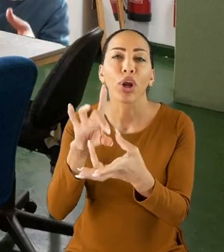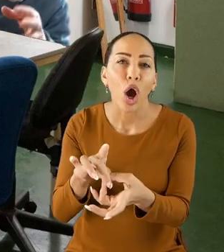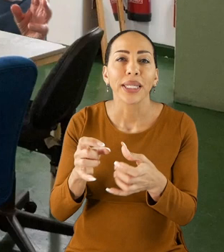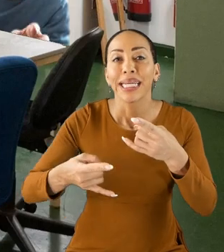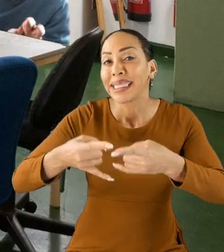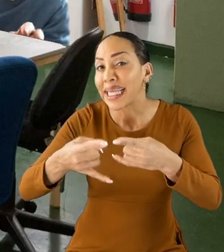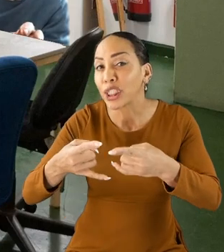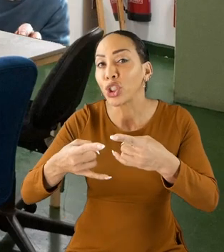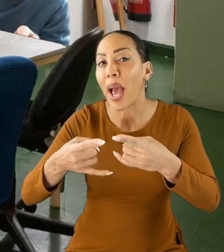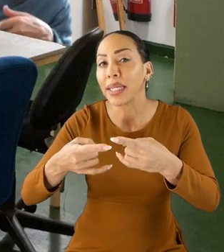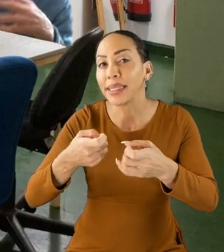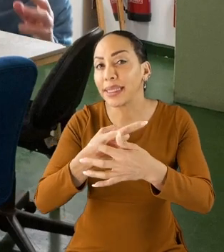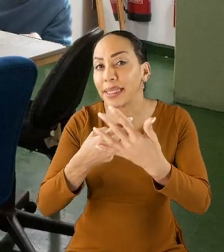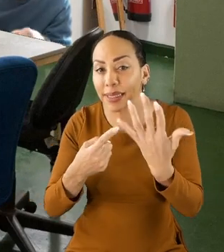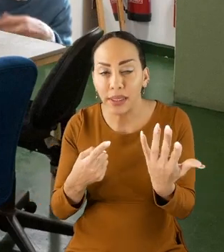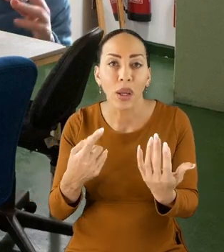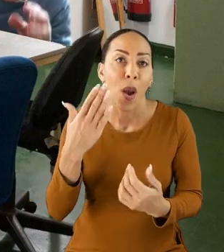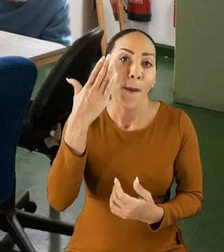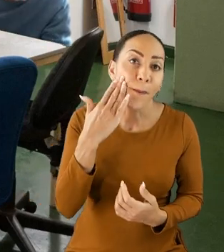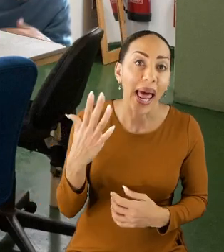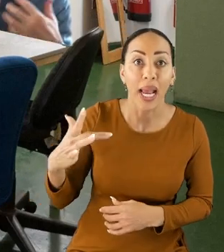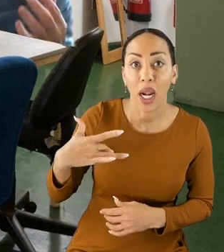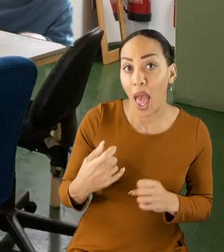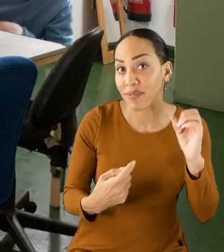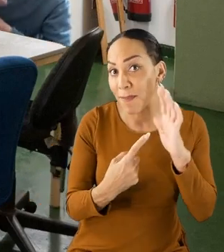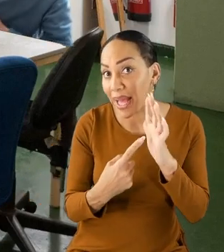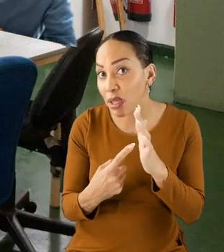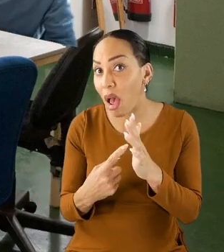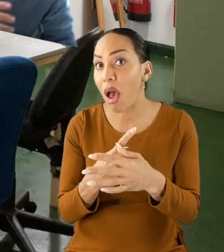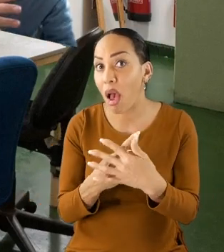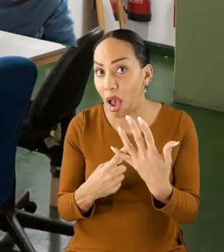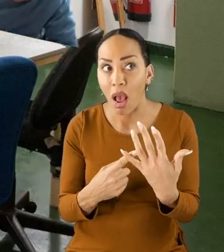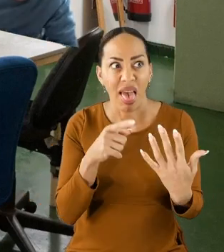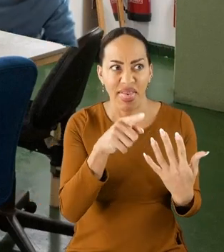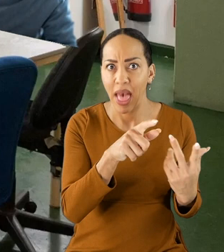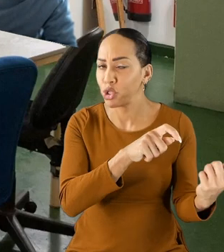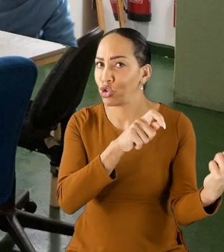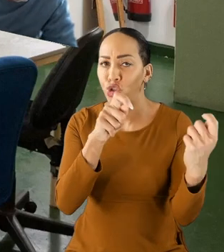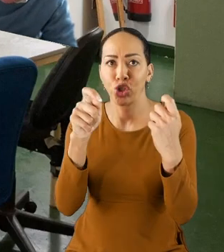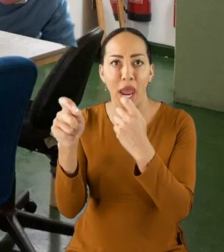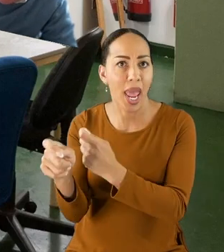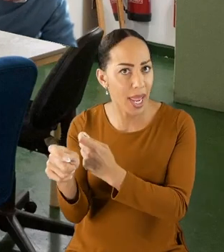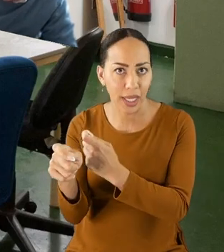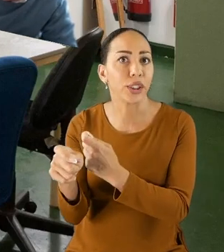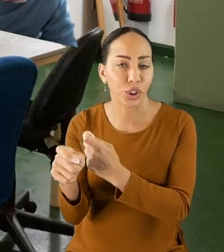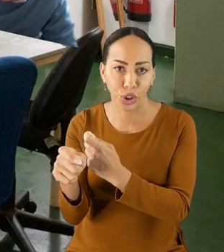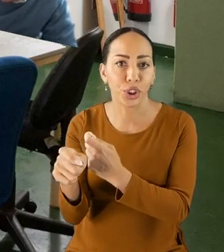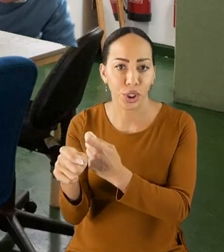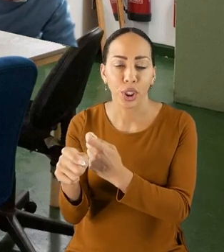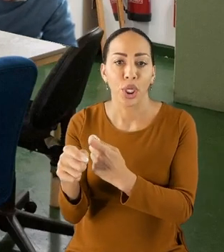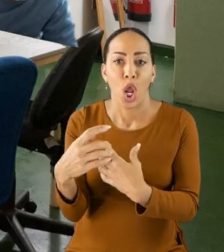sexualities and so on, you can also understand Black Lives Matter and so on. That has actually really transformed the level